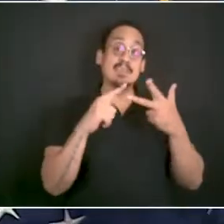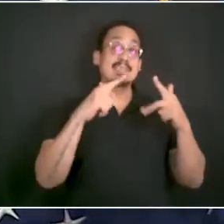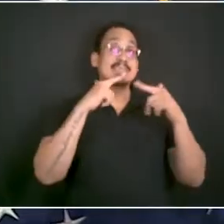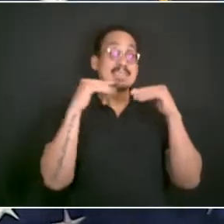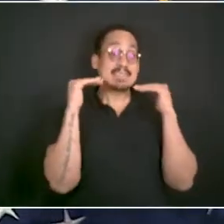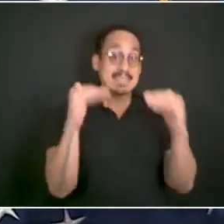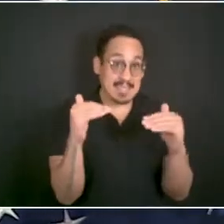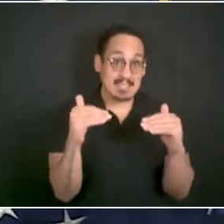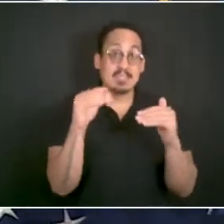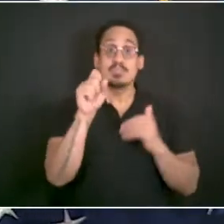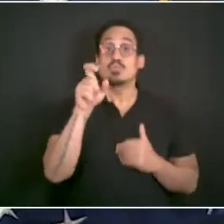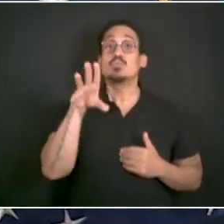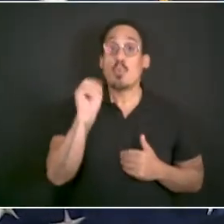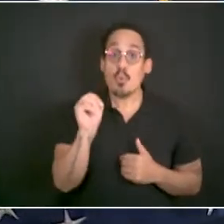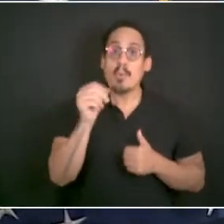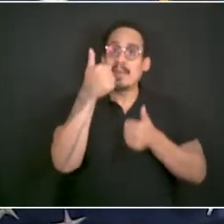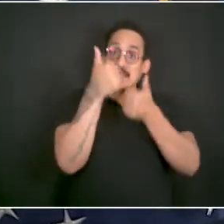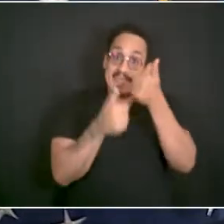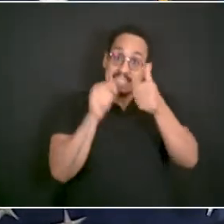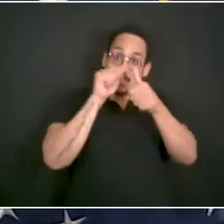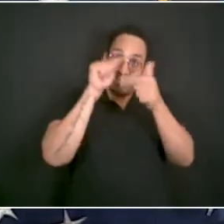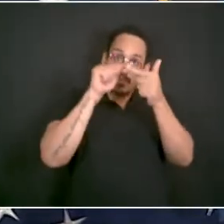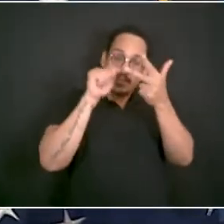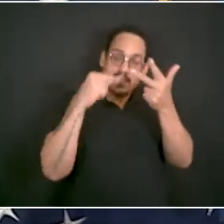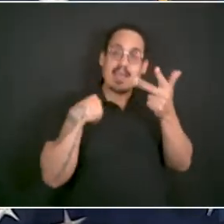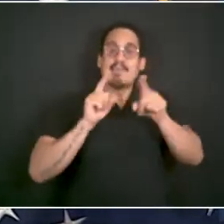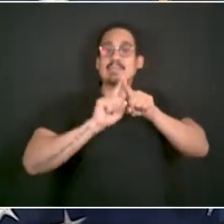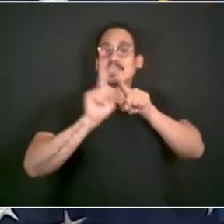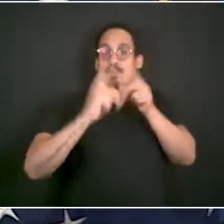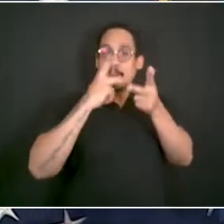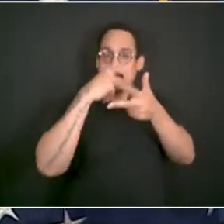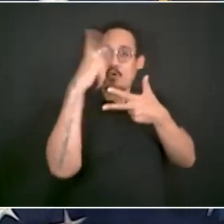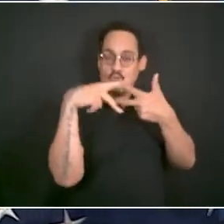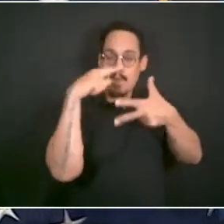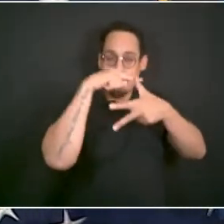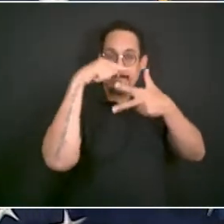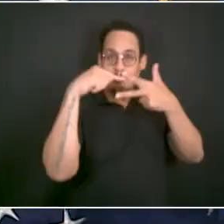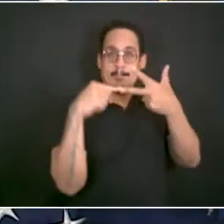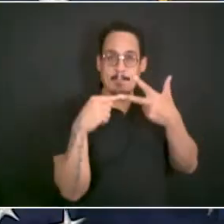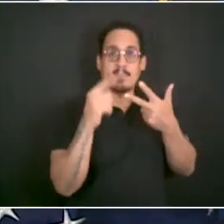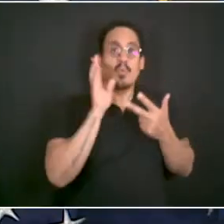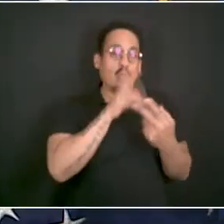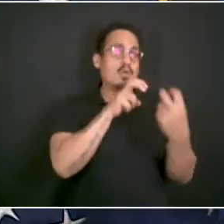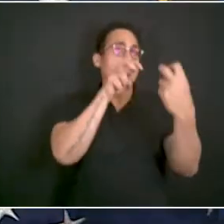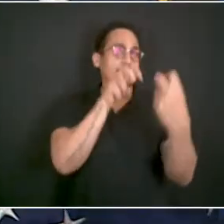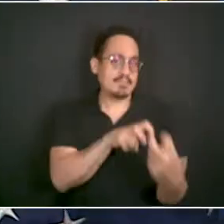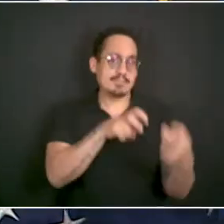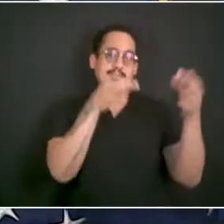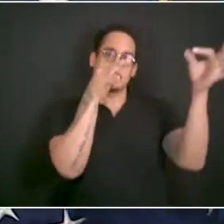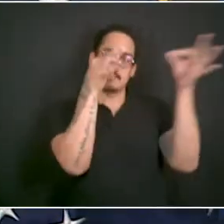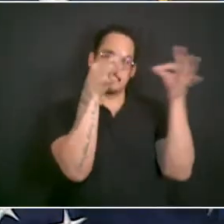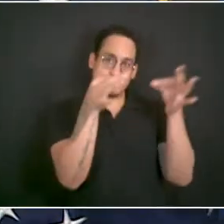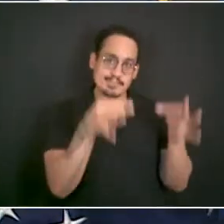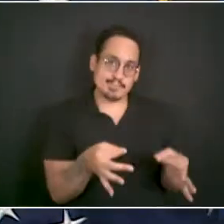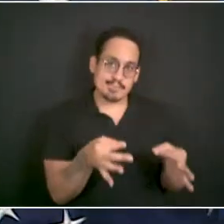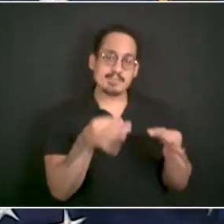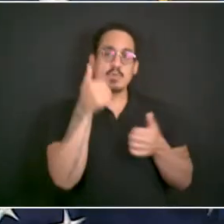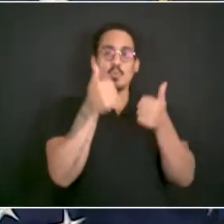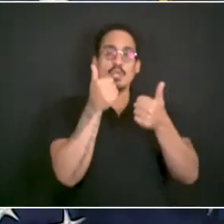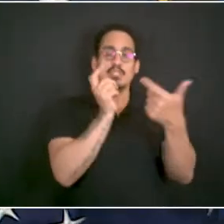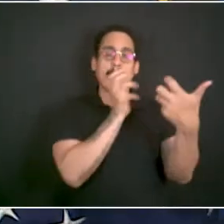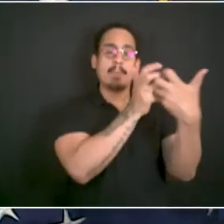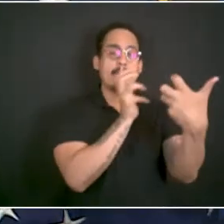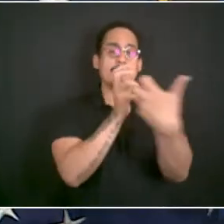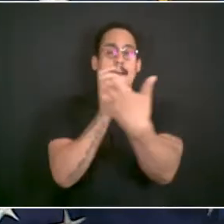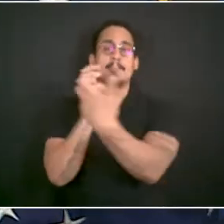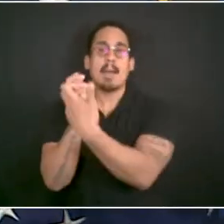change that right now. And so with those things, we just thank everyone for all that you do. Any day we spend talking about veterans is a good day.